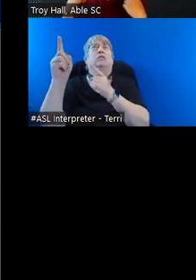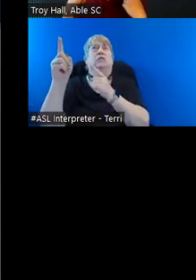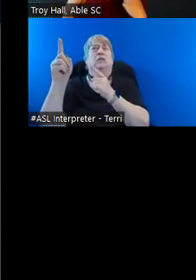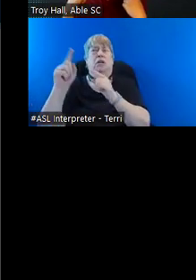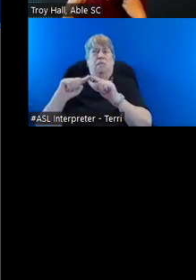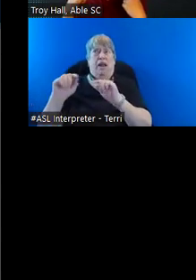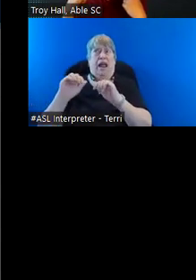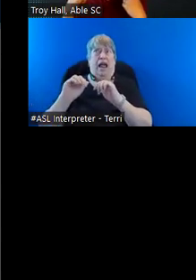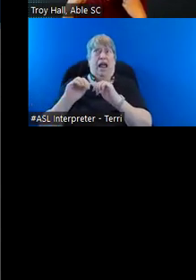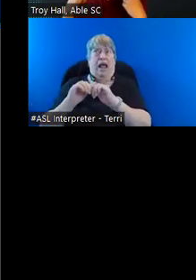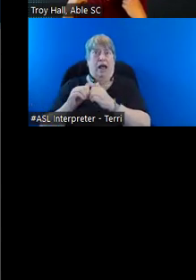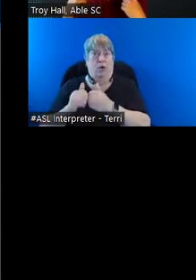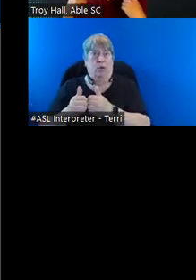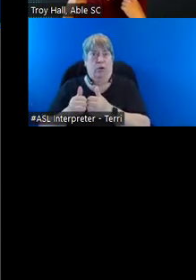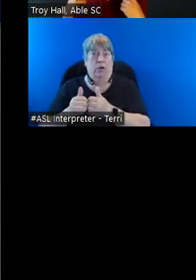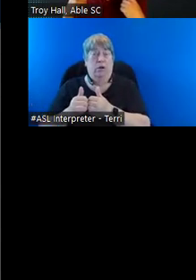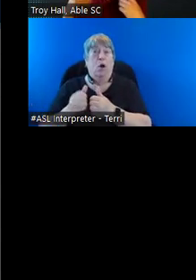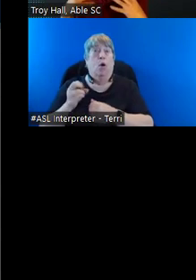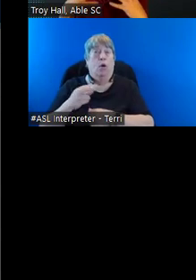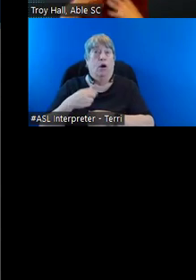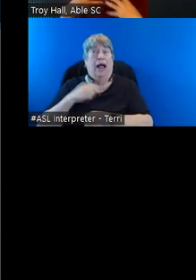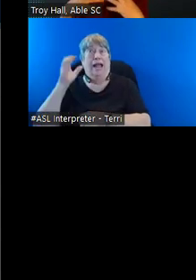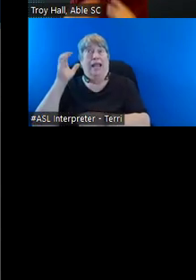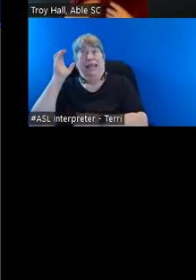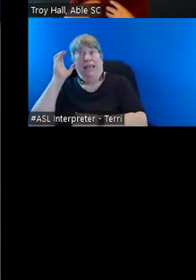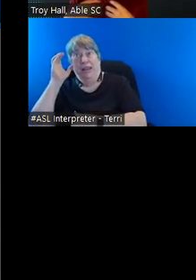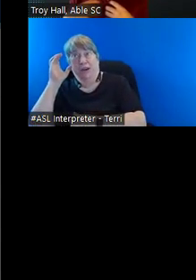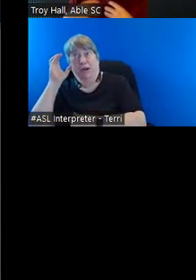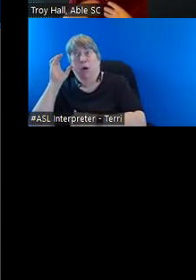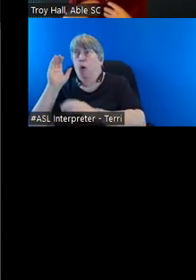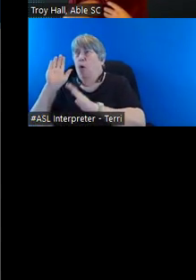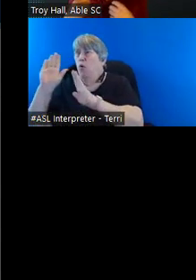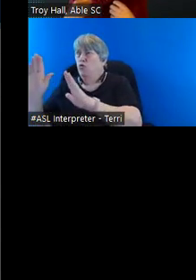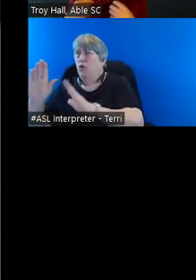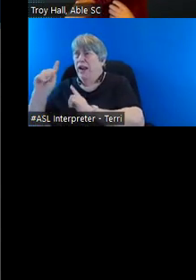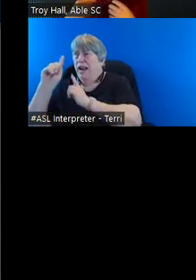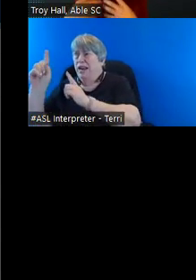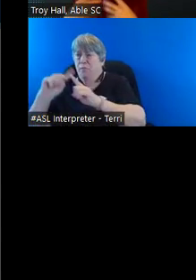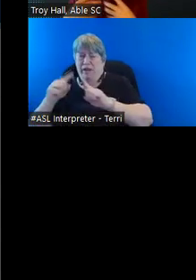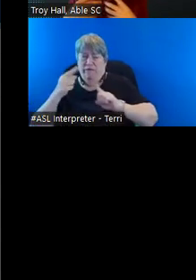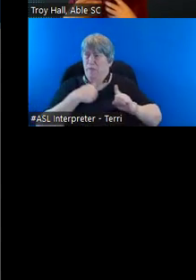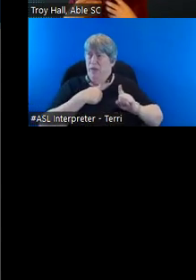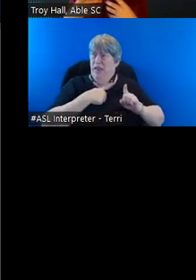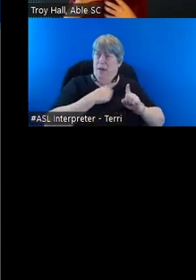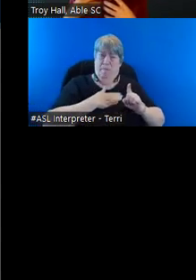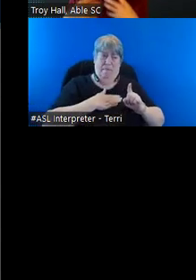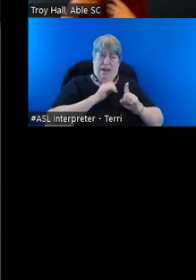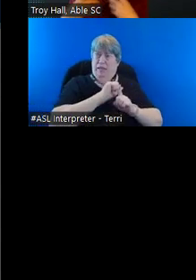hear all these great ideas, but I know they don't work for my specific situation, or I need